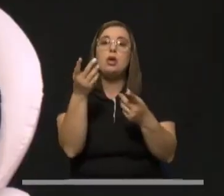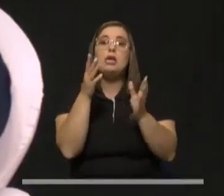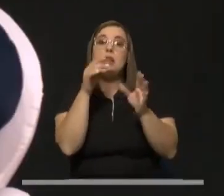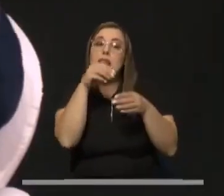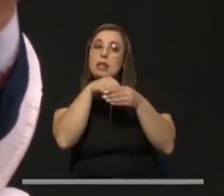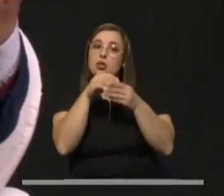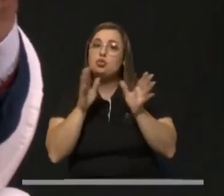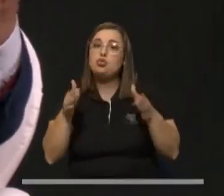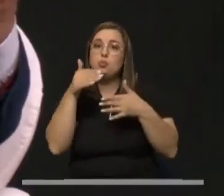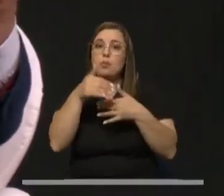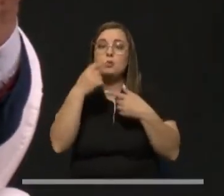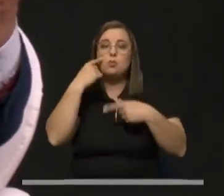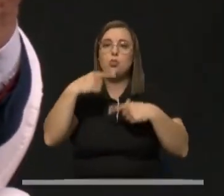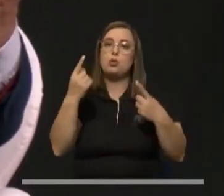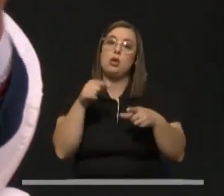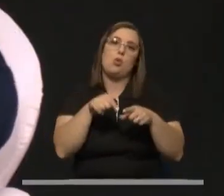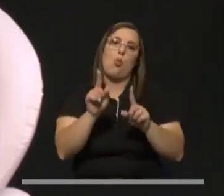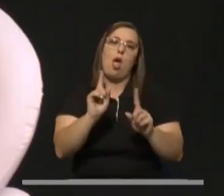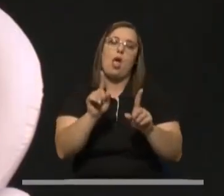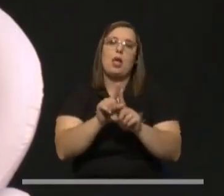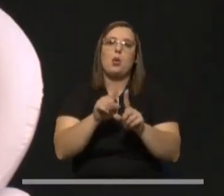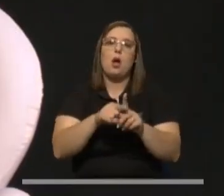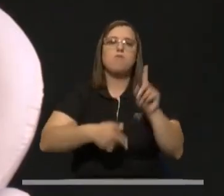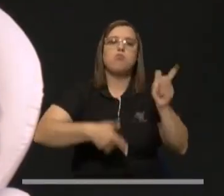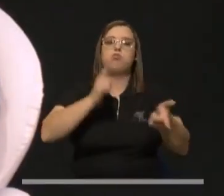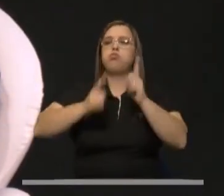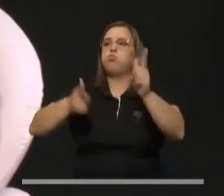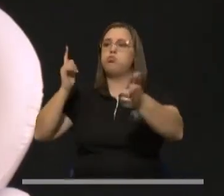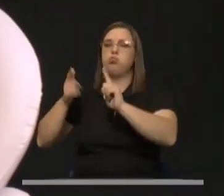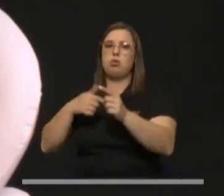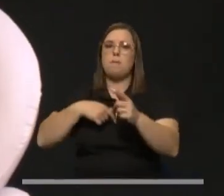in the public space. It's not the Far West.